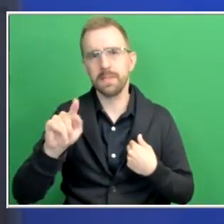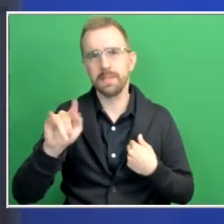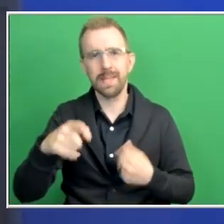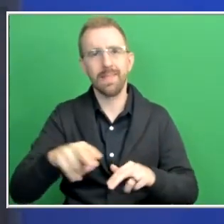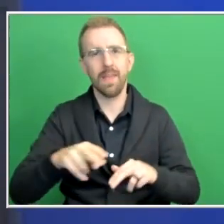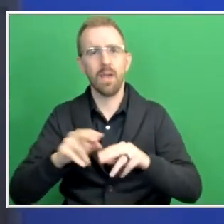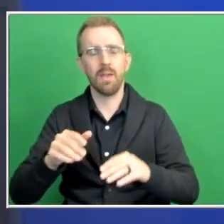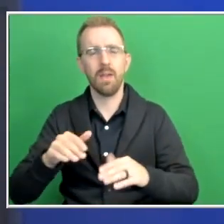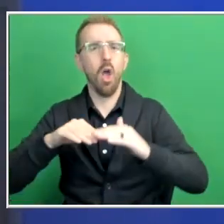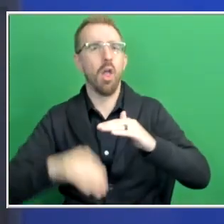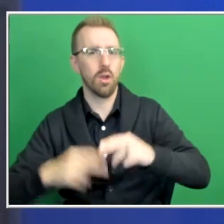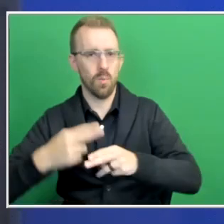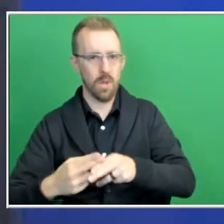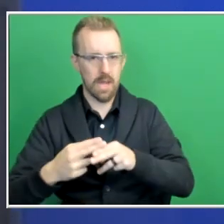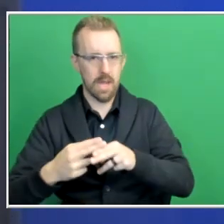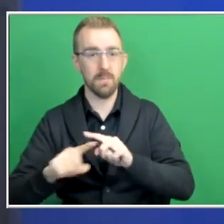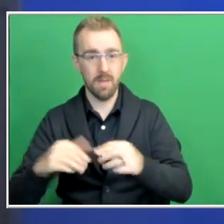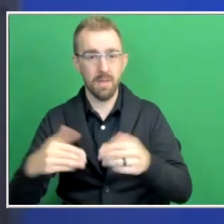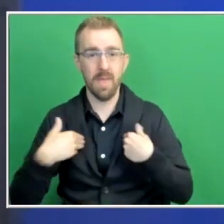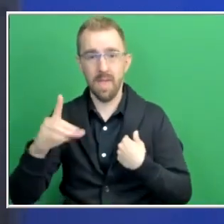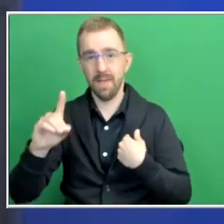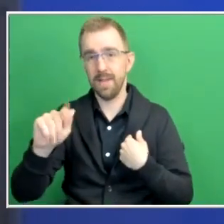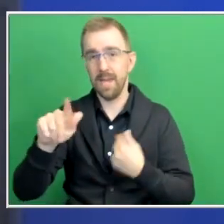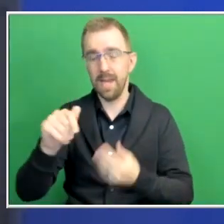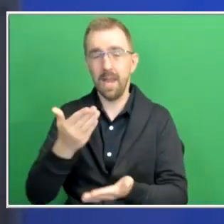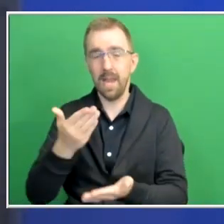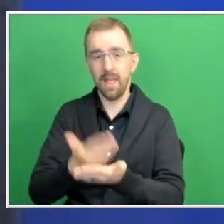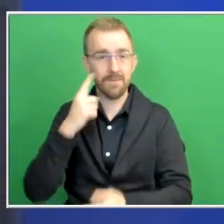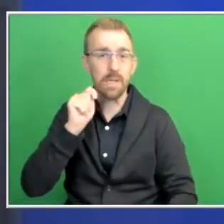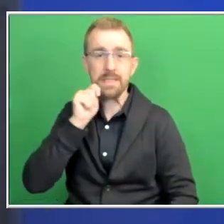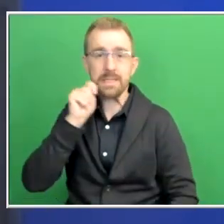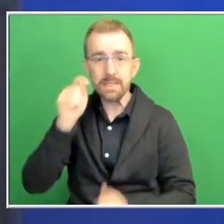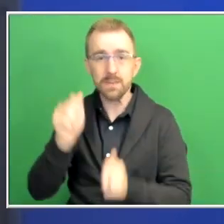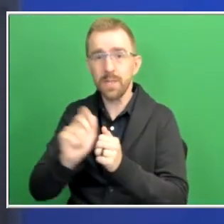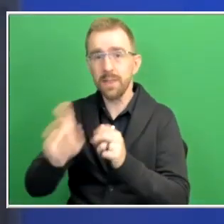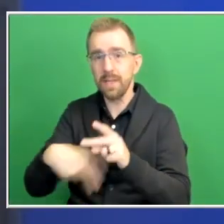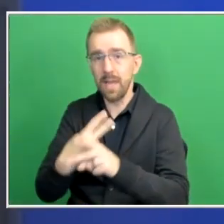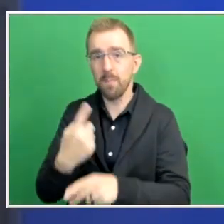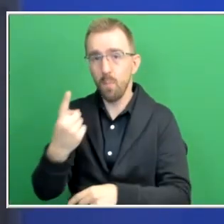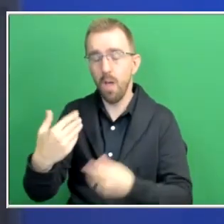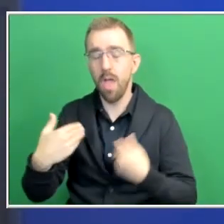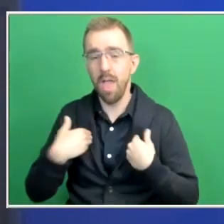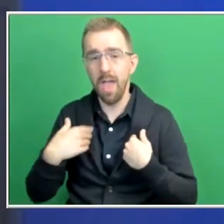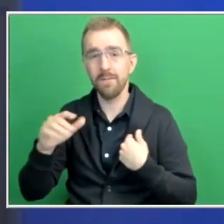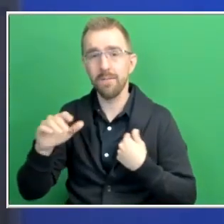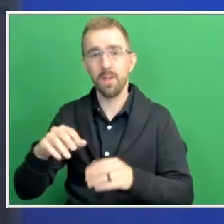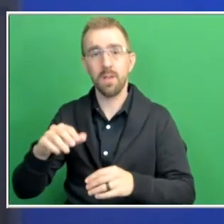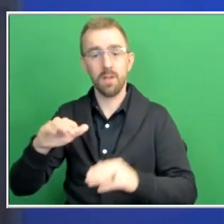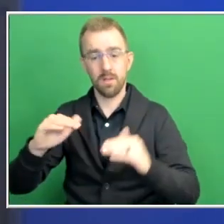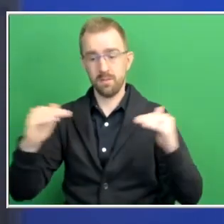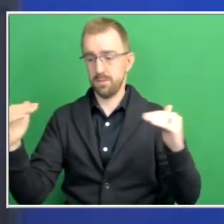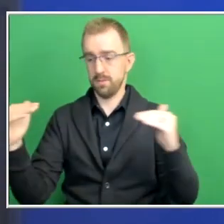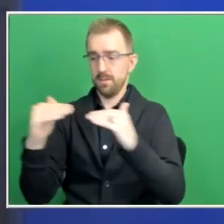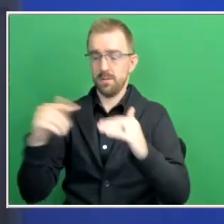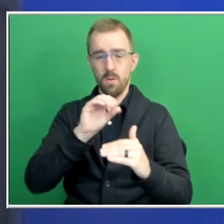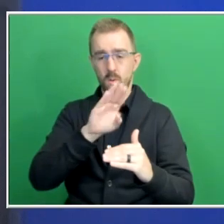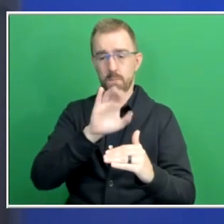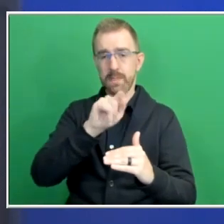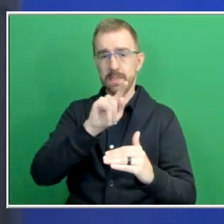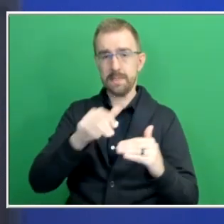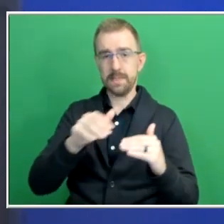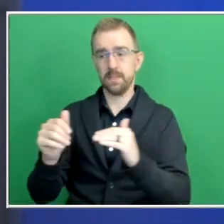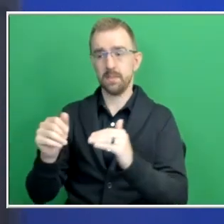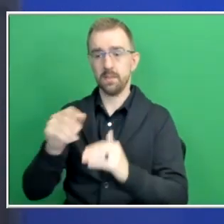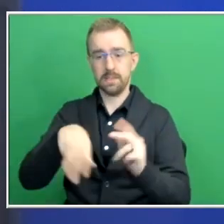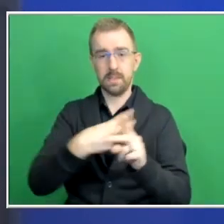is now data, especially in adolescents with type 1, that they have obesity rates on par with non-diabetic kids and